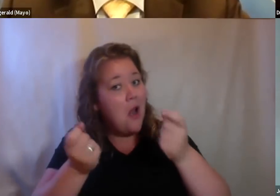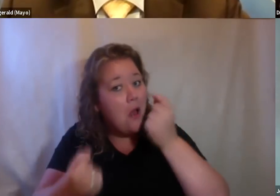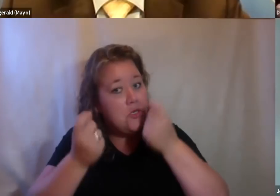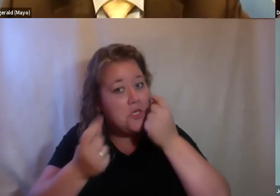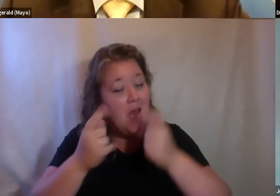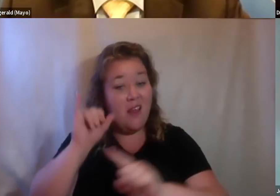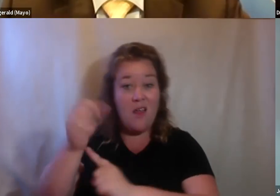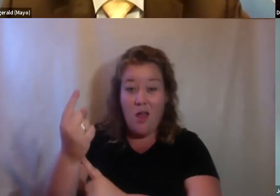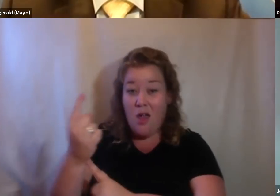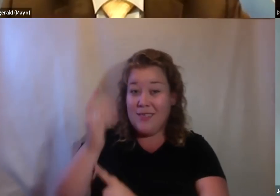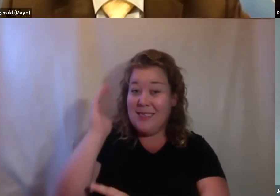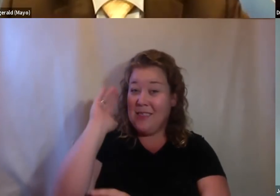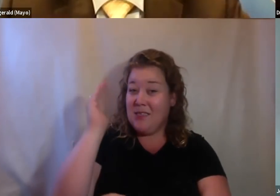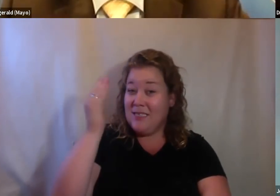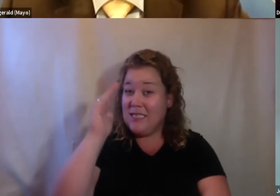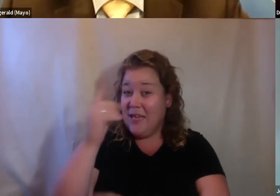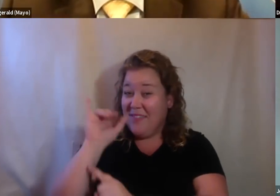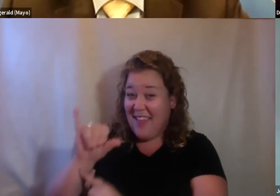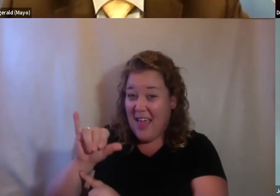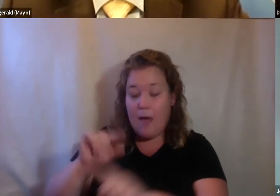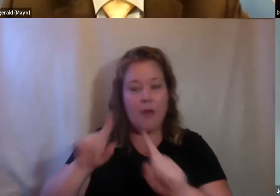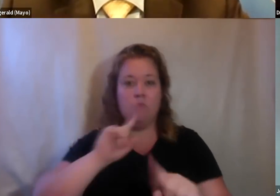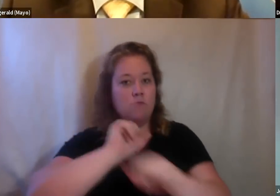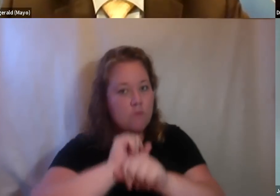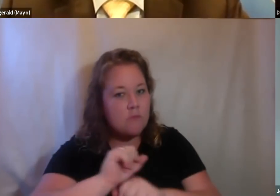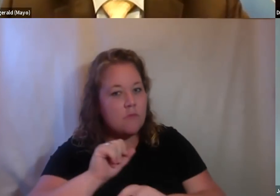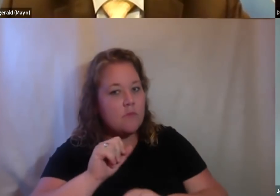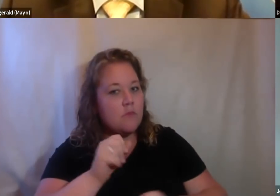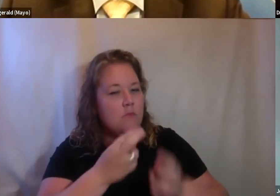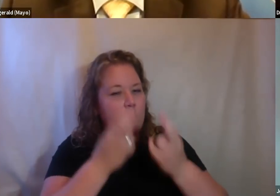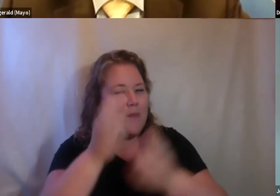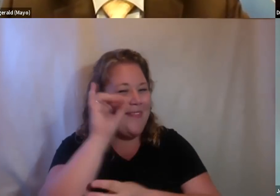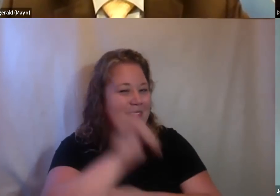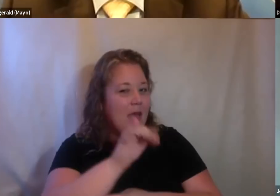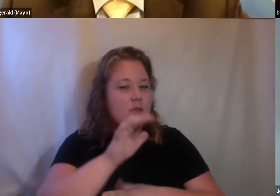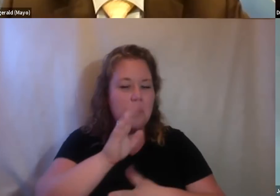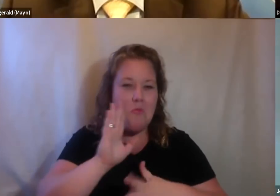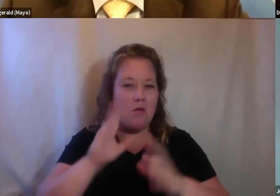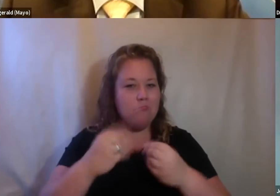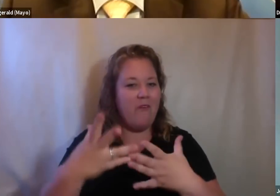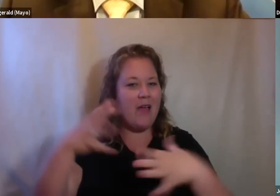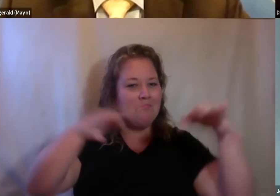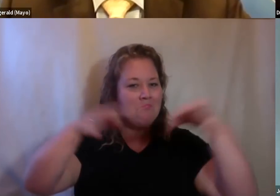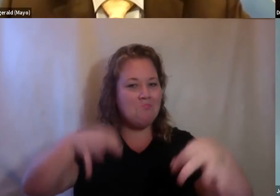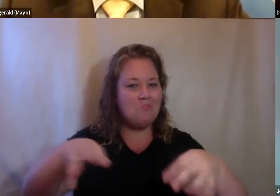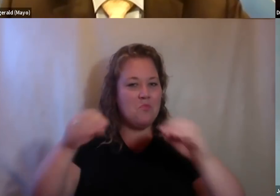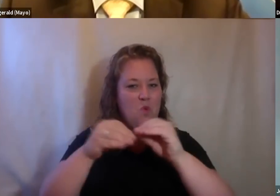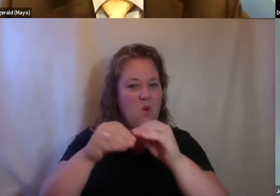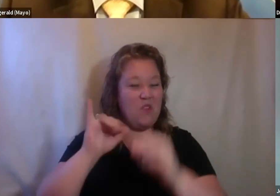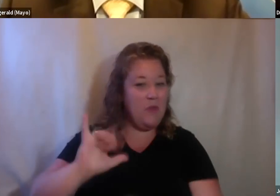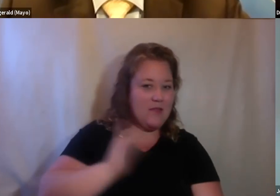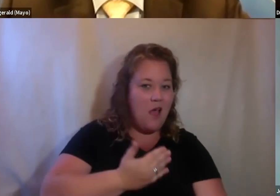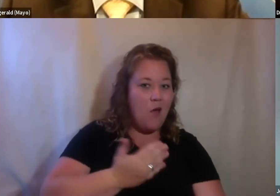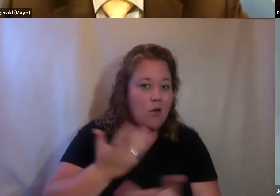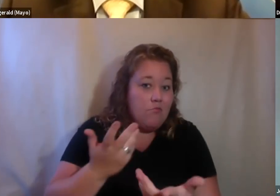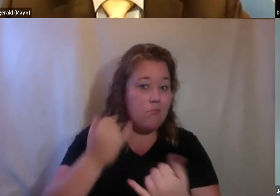way. In reality, we can make a different recommendation. So that's the idea here.